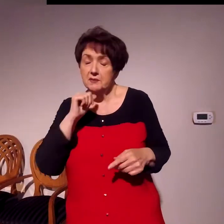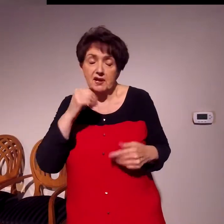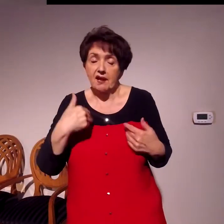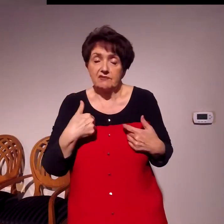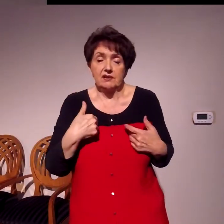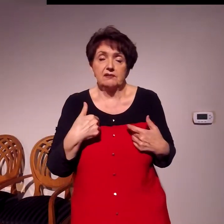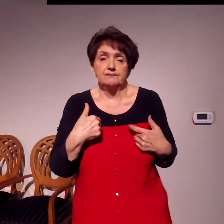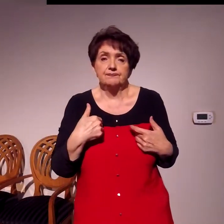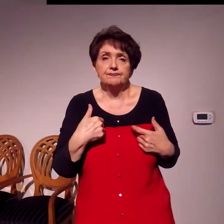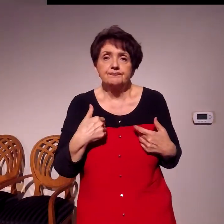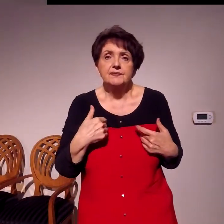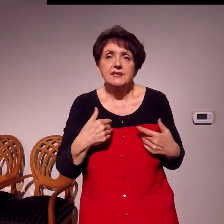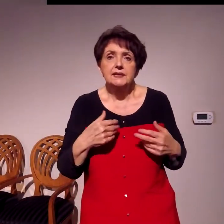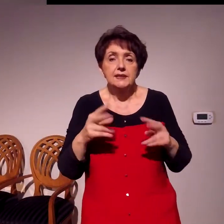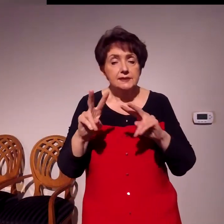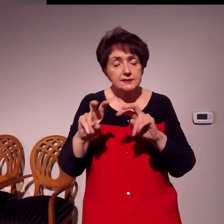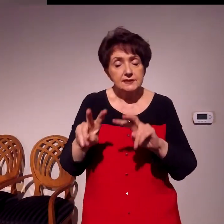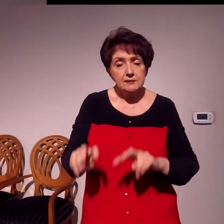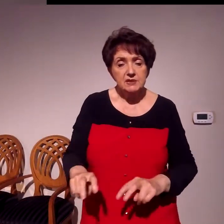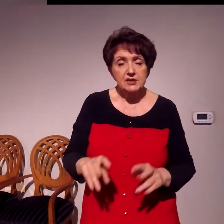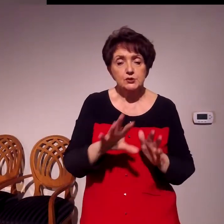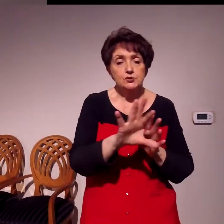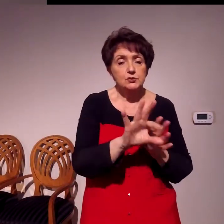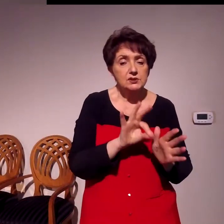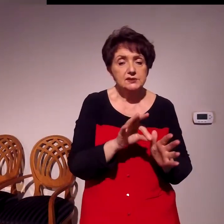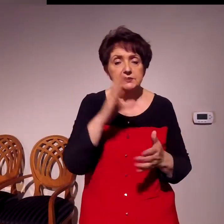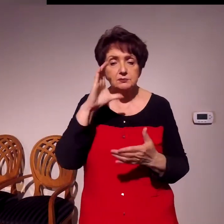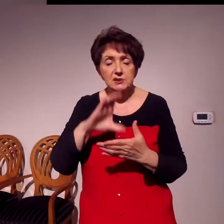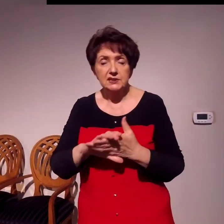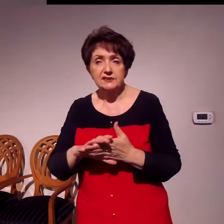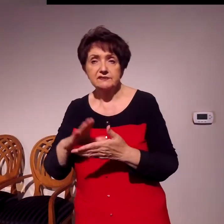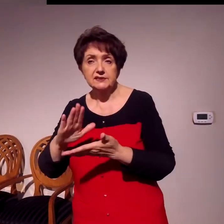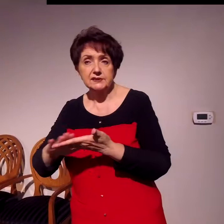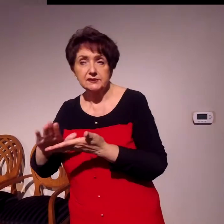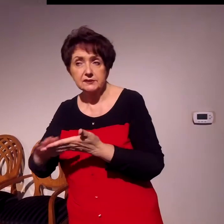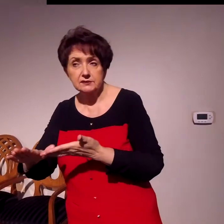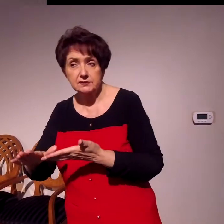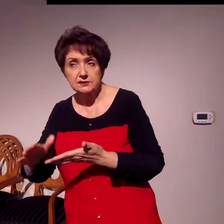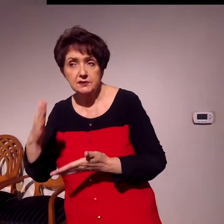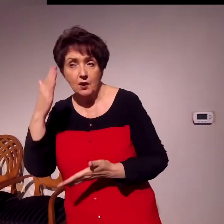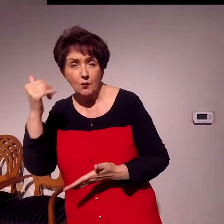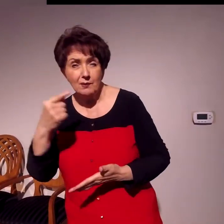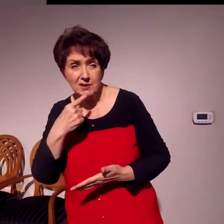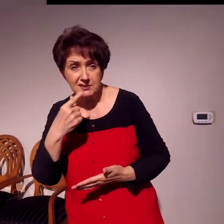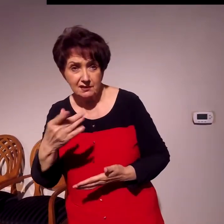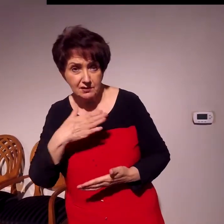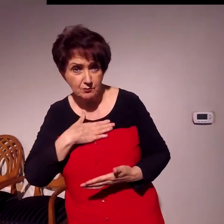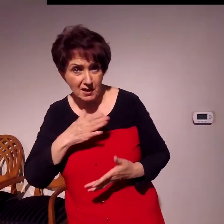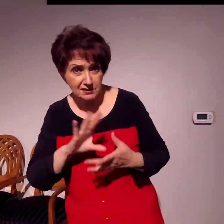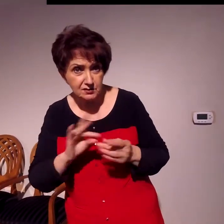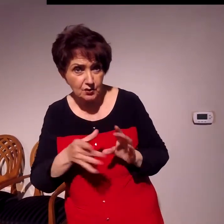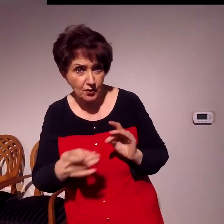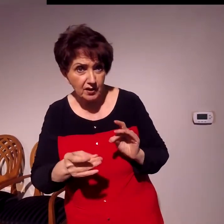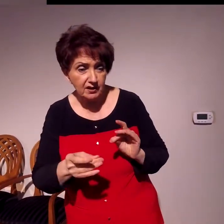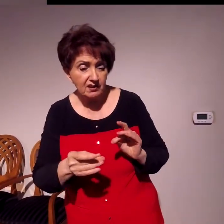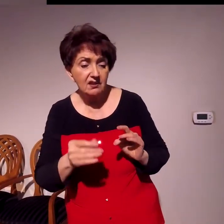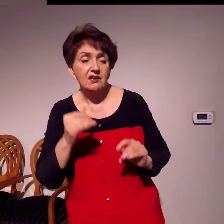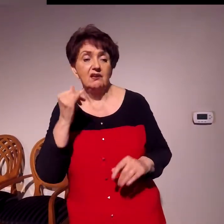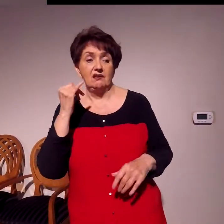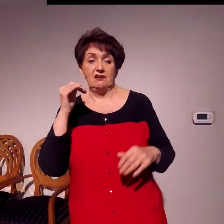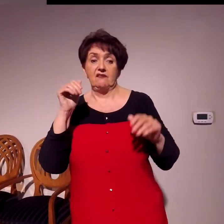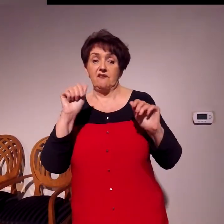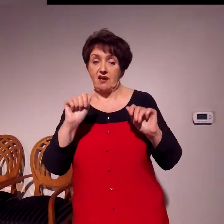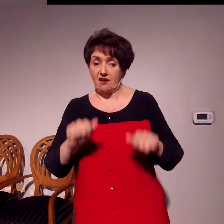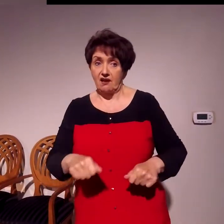Examining choices, beliefs, and excuses. Now, why am I telling you this, my story? Because if I can do it, so can you. This is not,